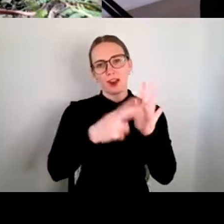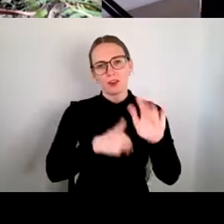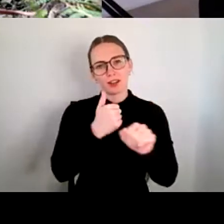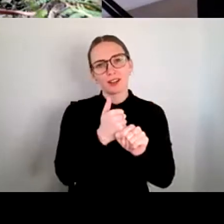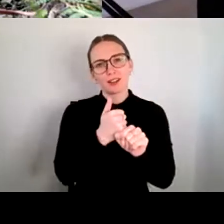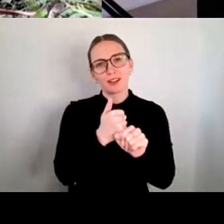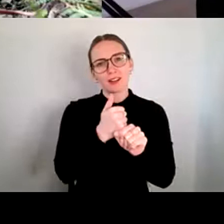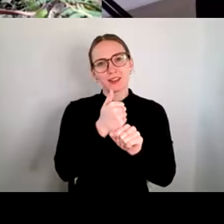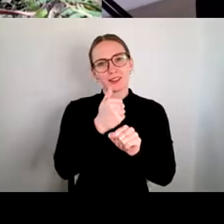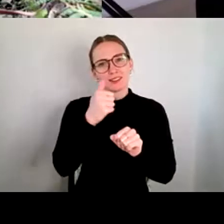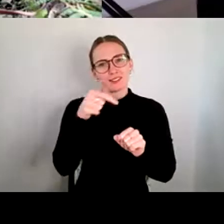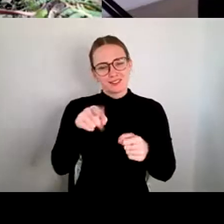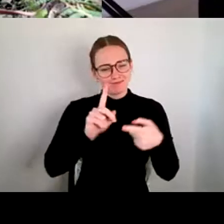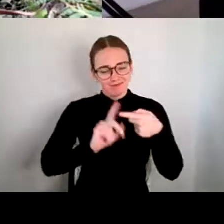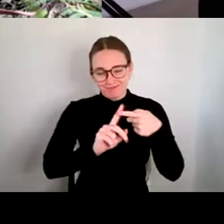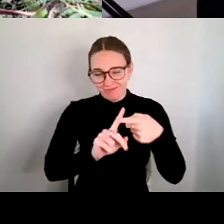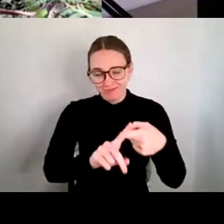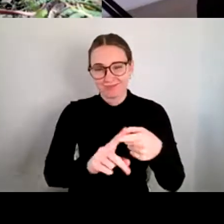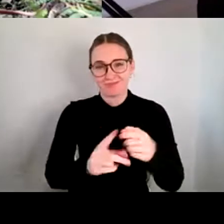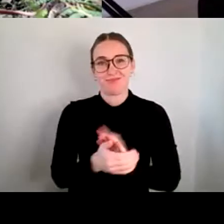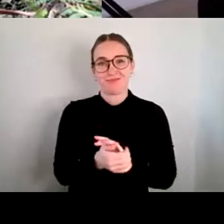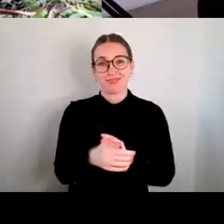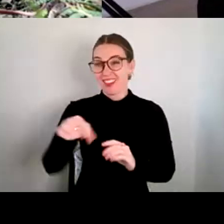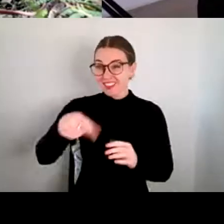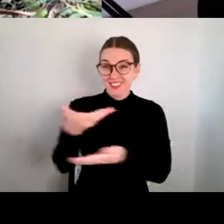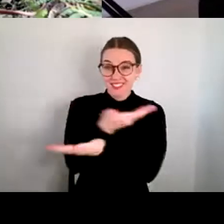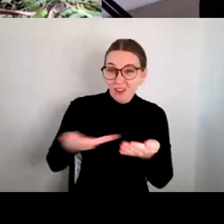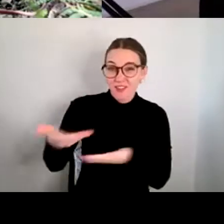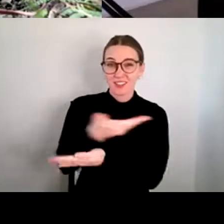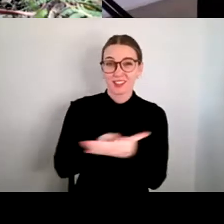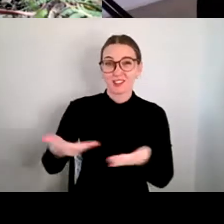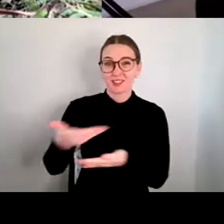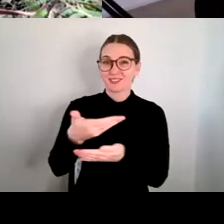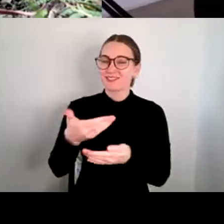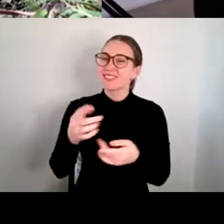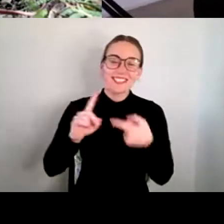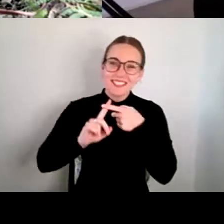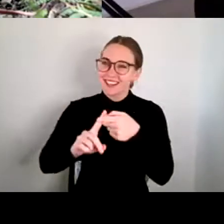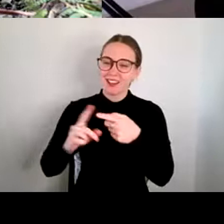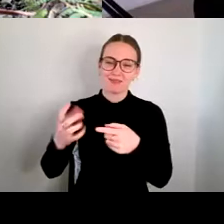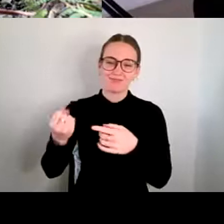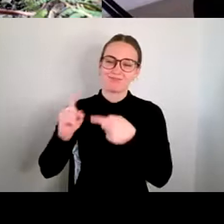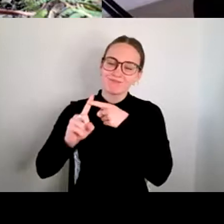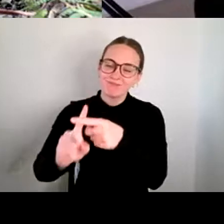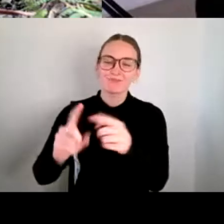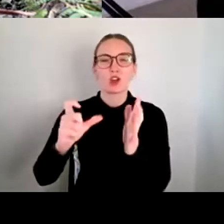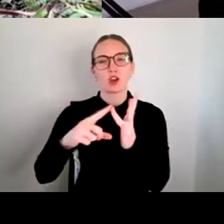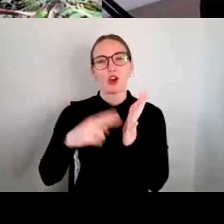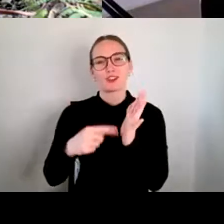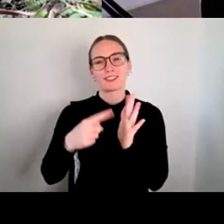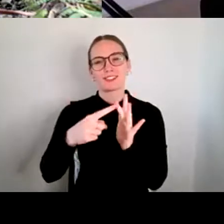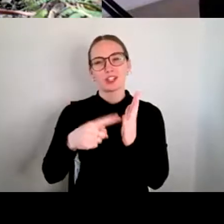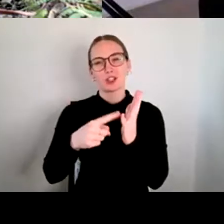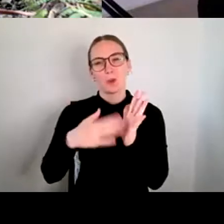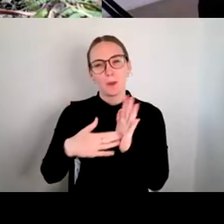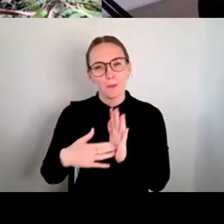continuum. And indeed, I see this conversations like this as a continuum of this practice.